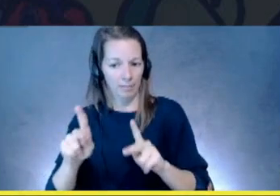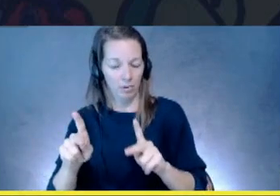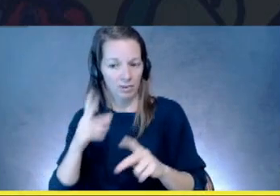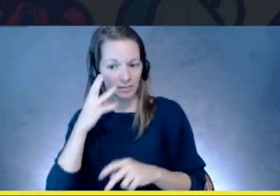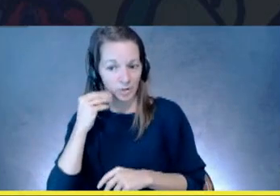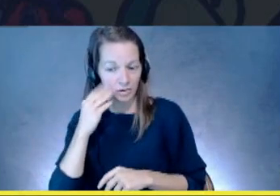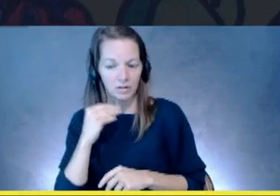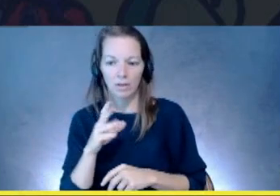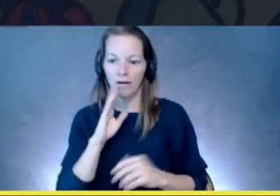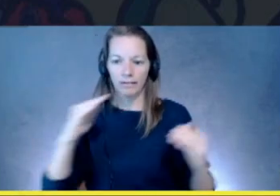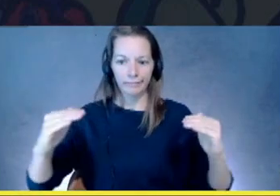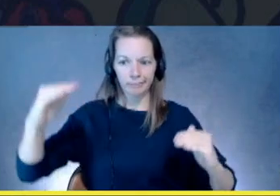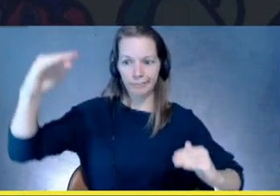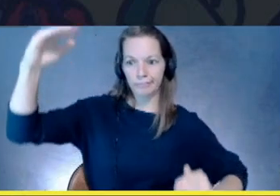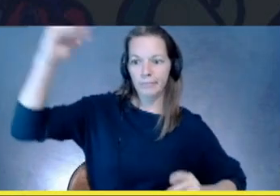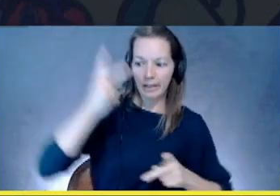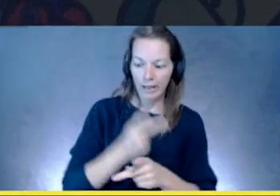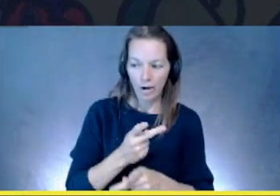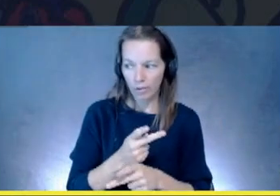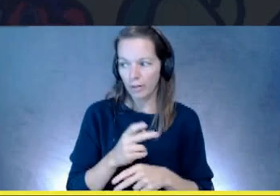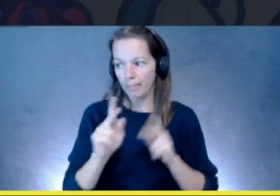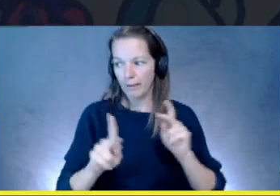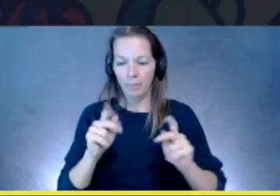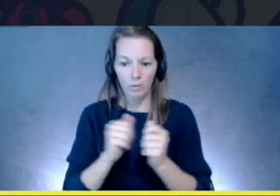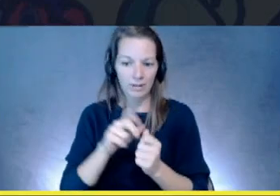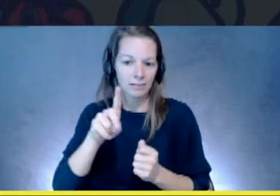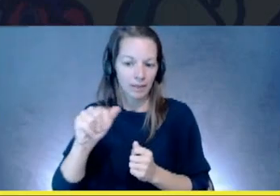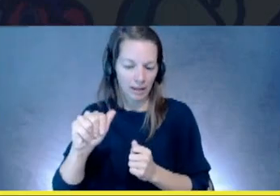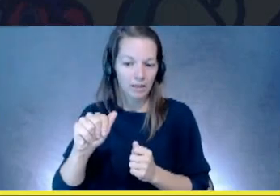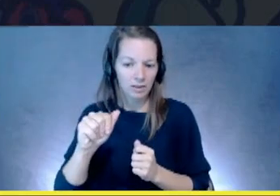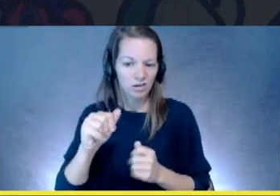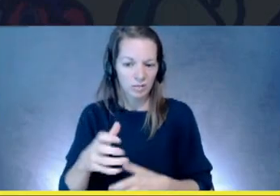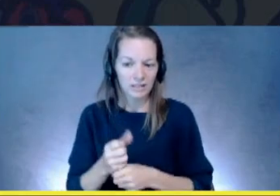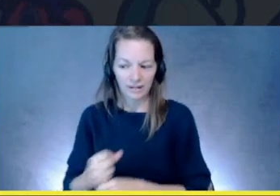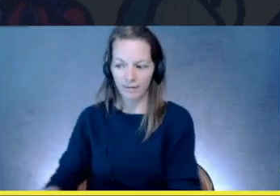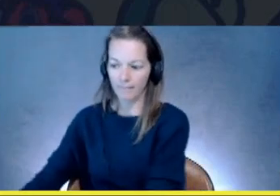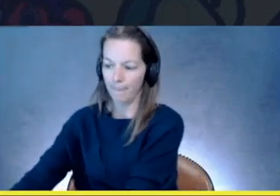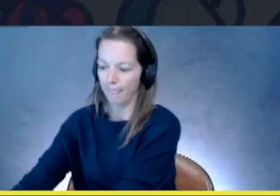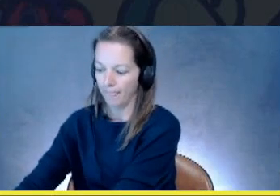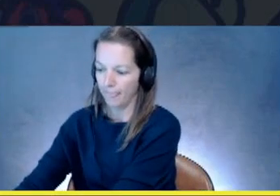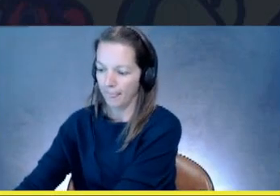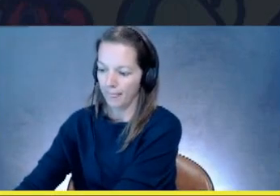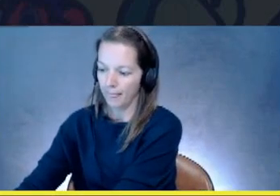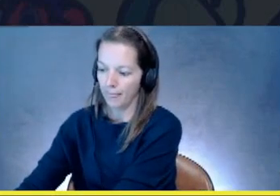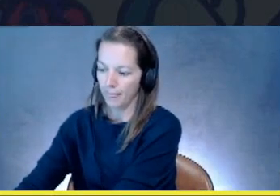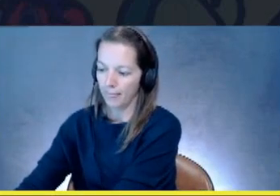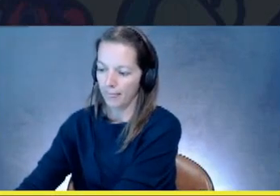gaps in the care that people with disabilities receive. Next slide, please.